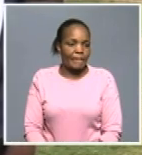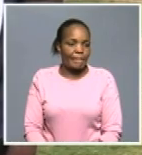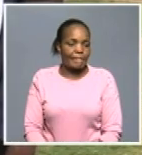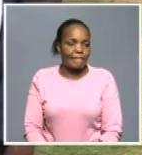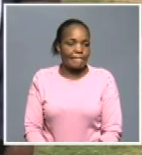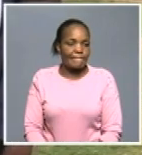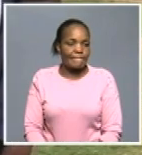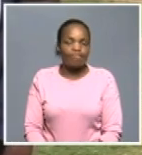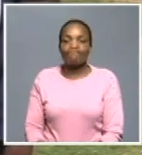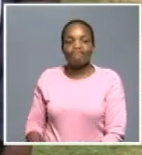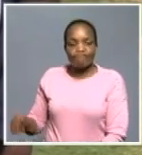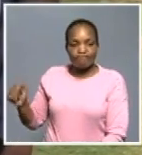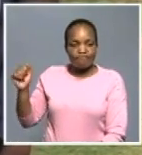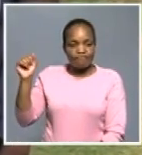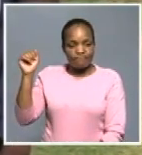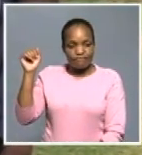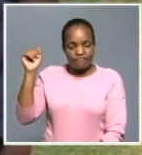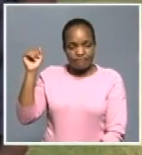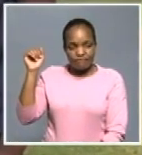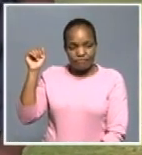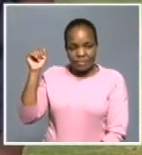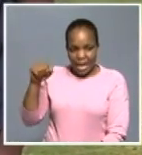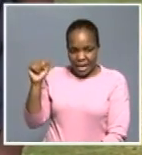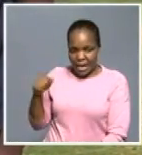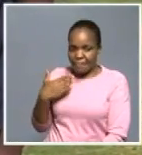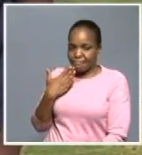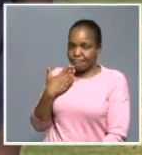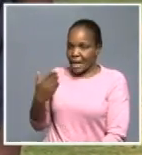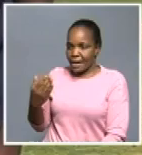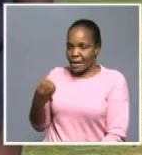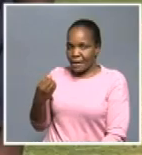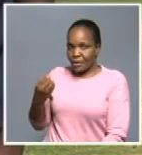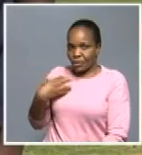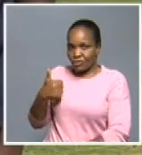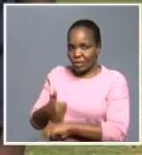Yes, good morning, sir. Thank you very much for the question.